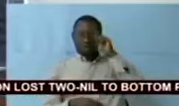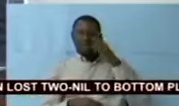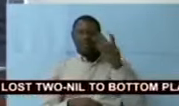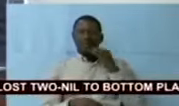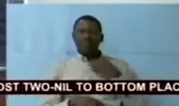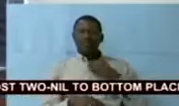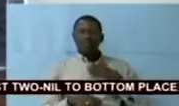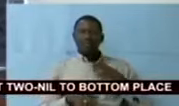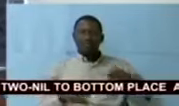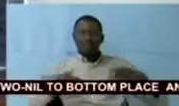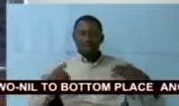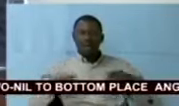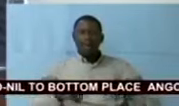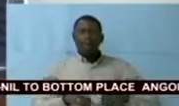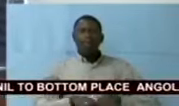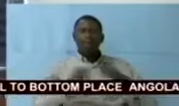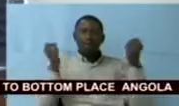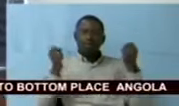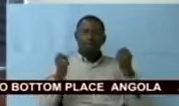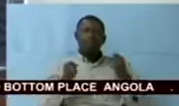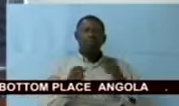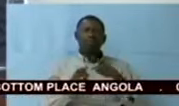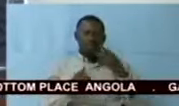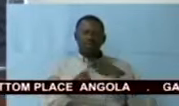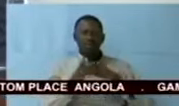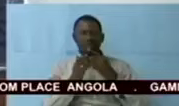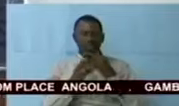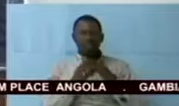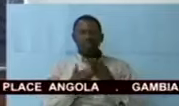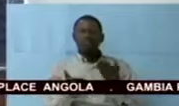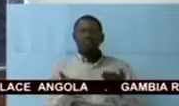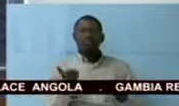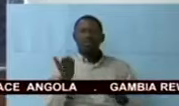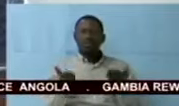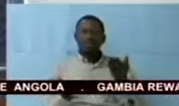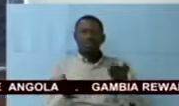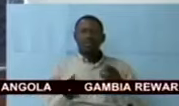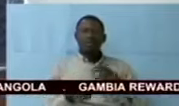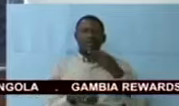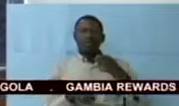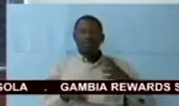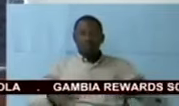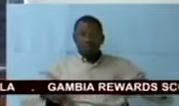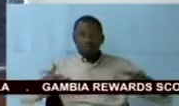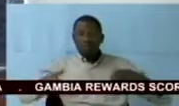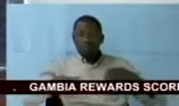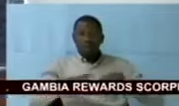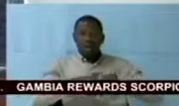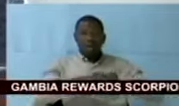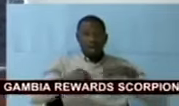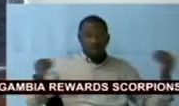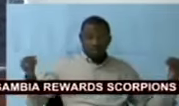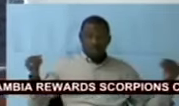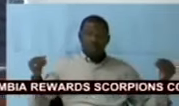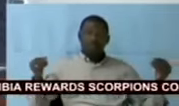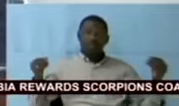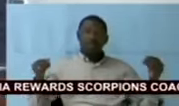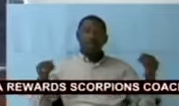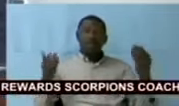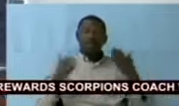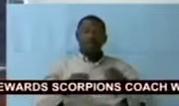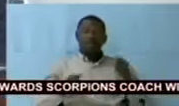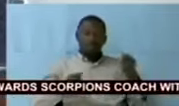Then maybe we could say it's weight. Yes. But for the wheels to wheel away. Away from the